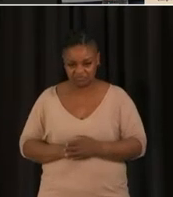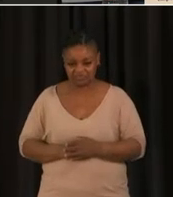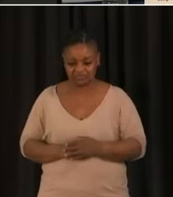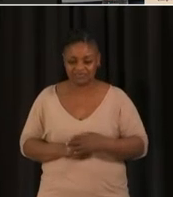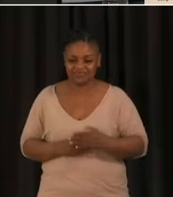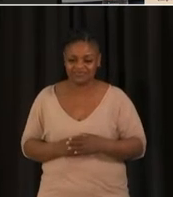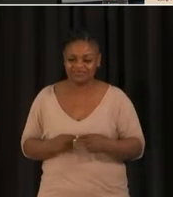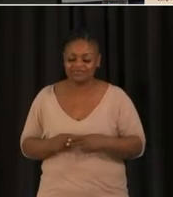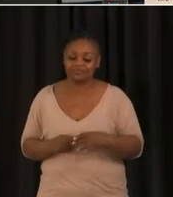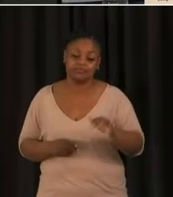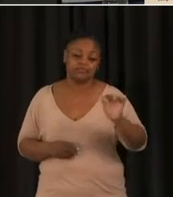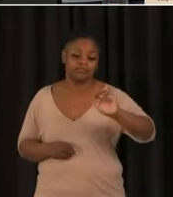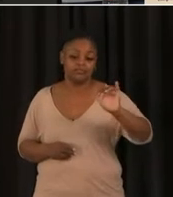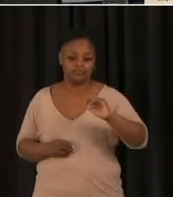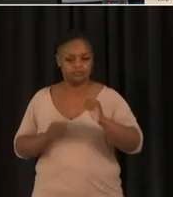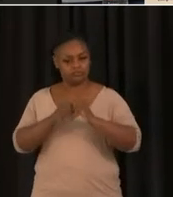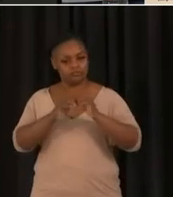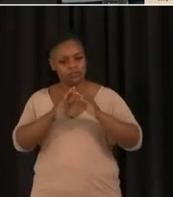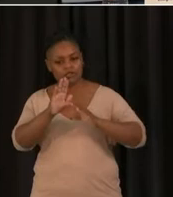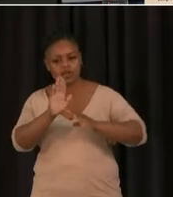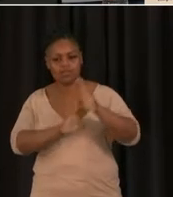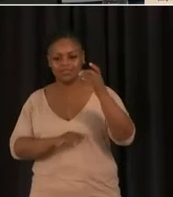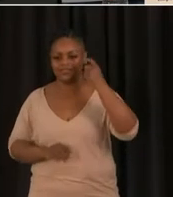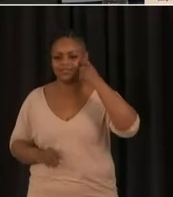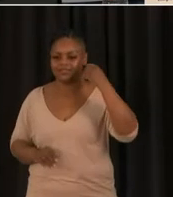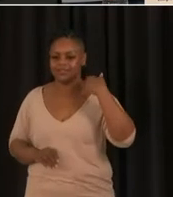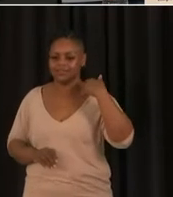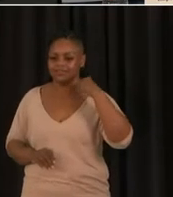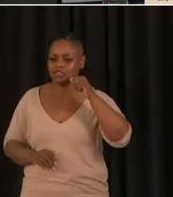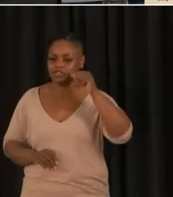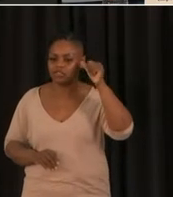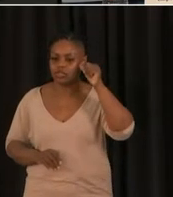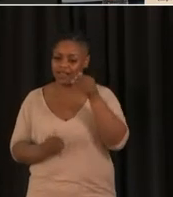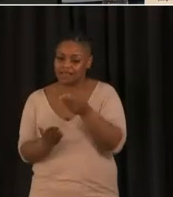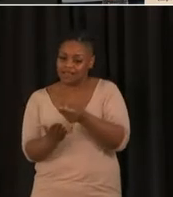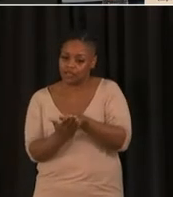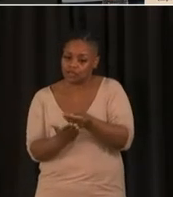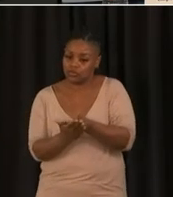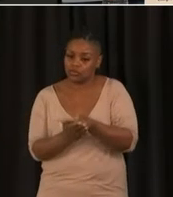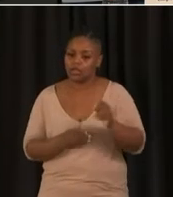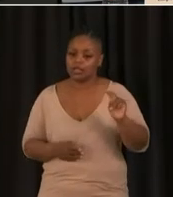bring information about finances. As we are in the Tuesday